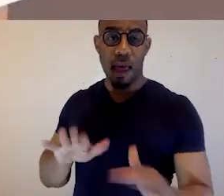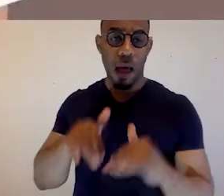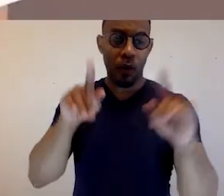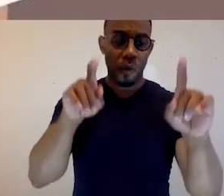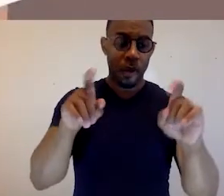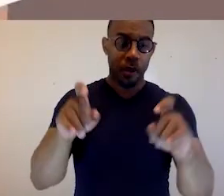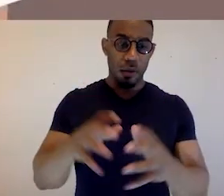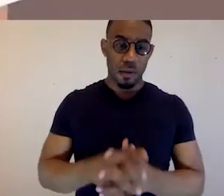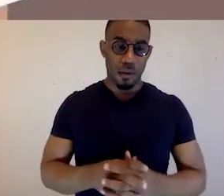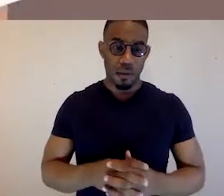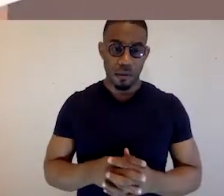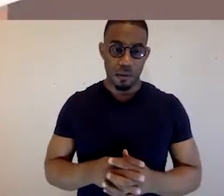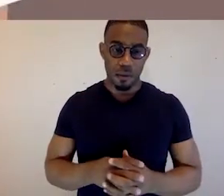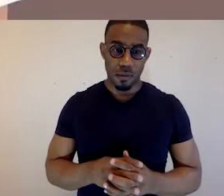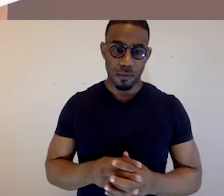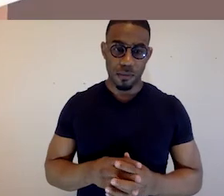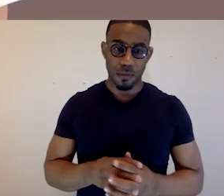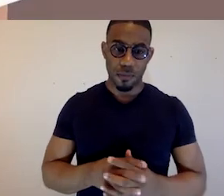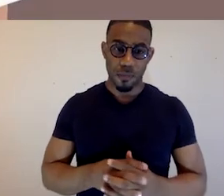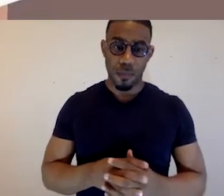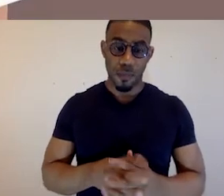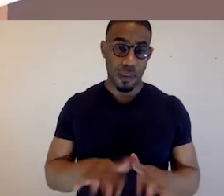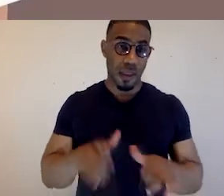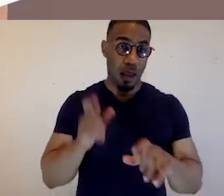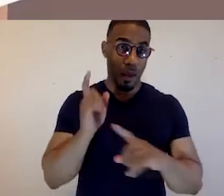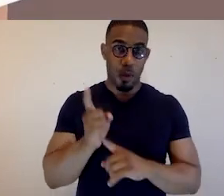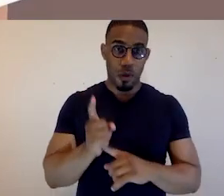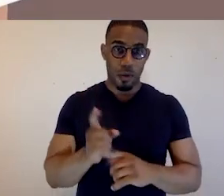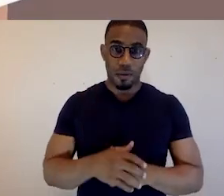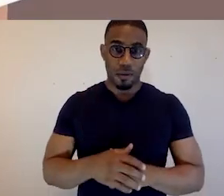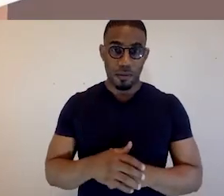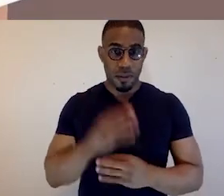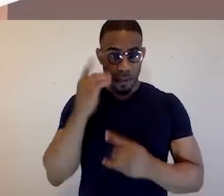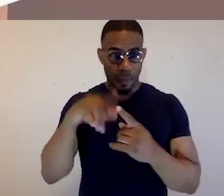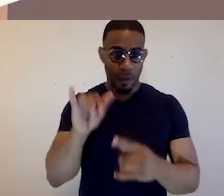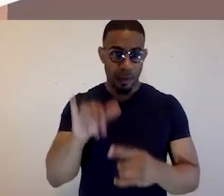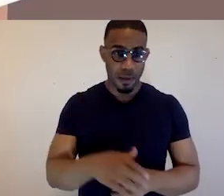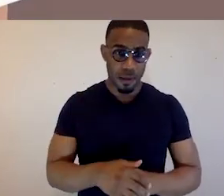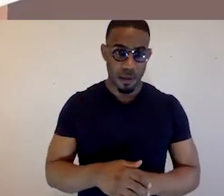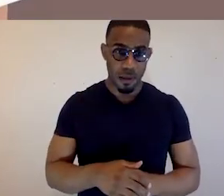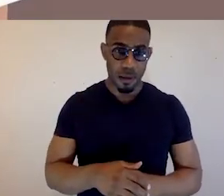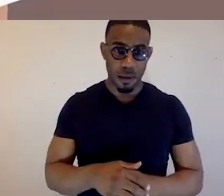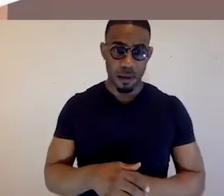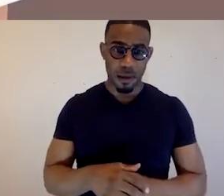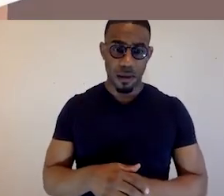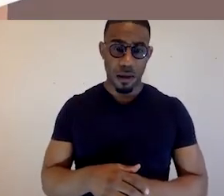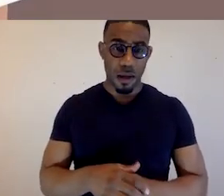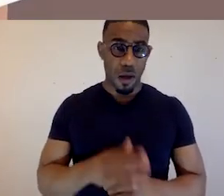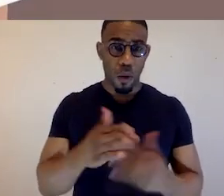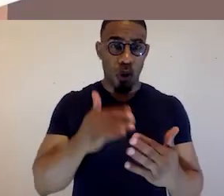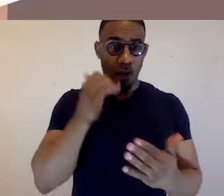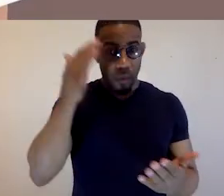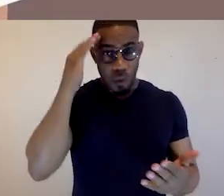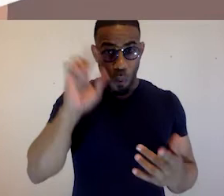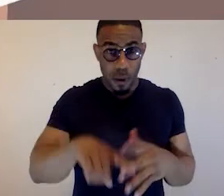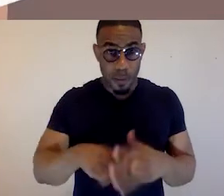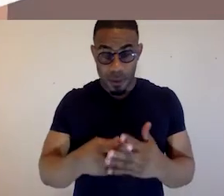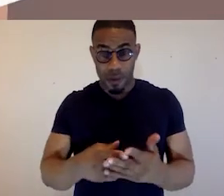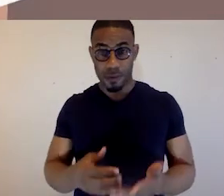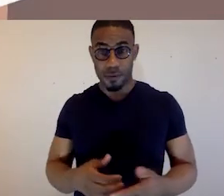this? Take a moment. Think about that. Would you even know where to